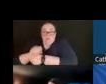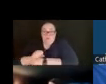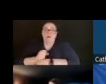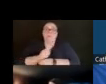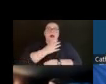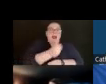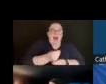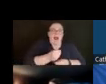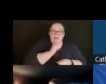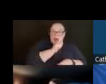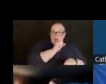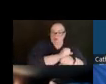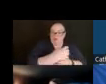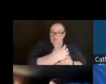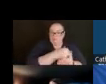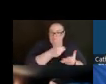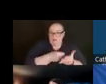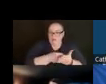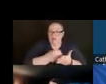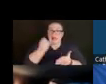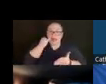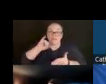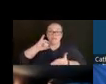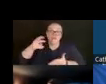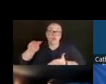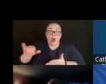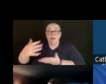off Social Security altogether.